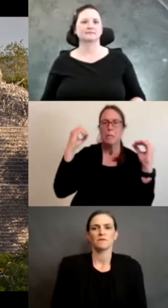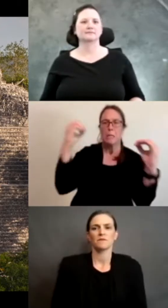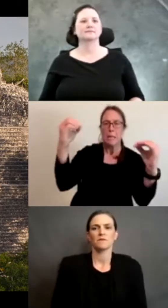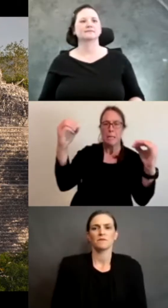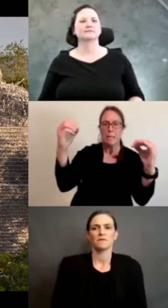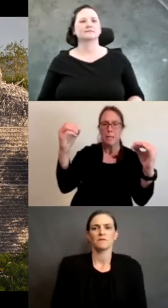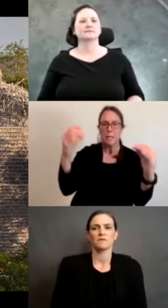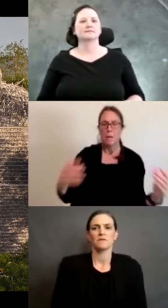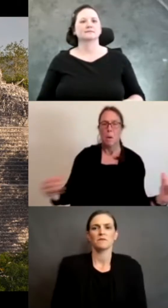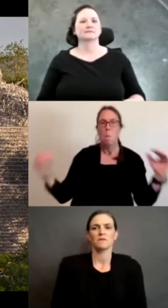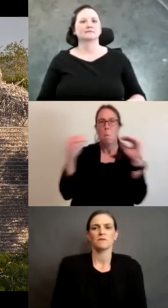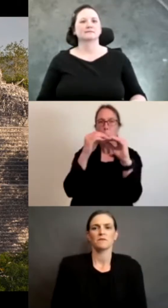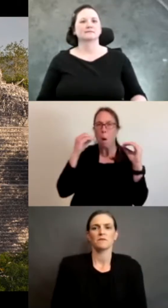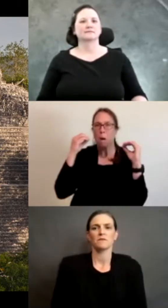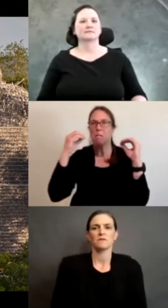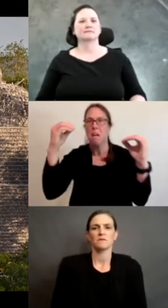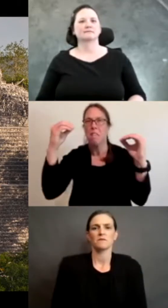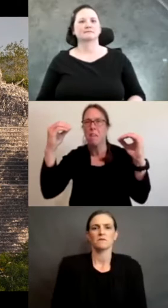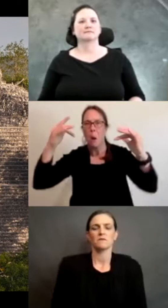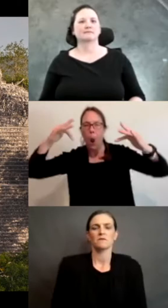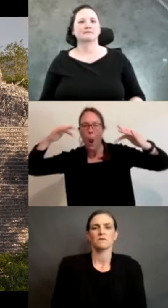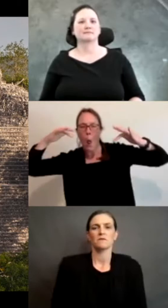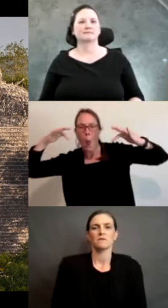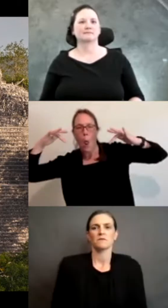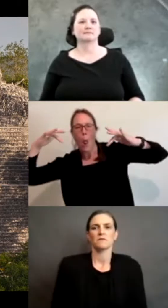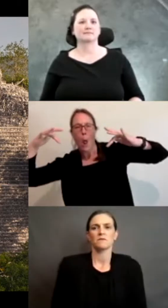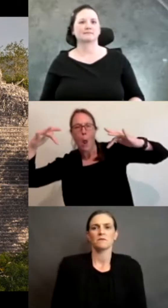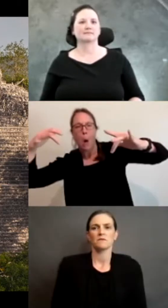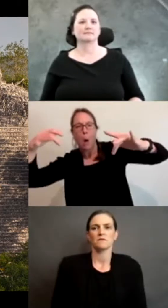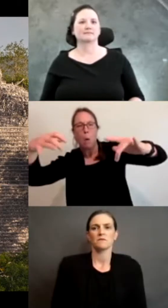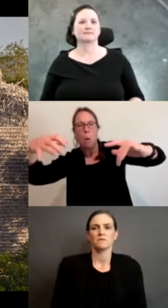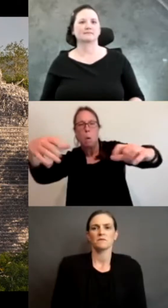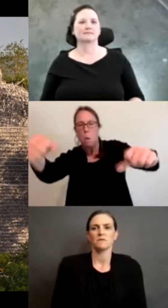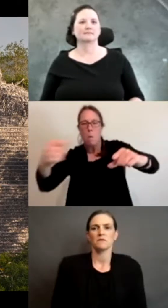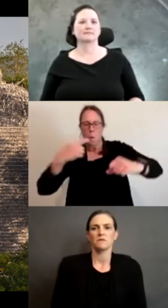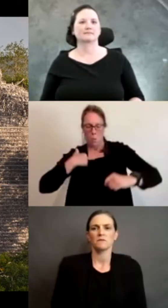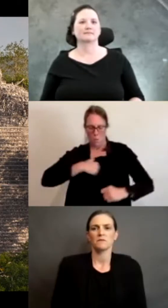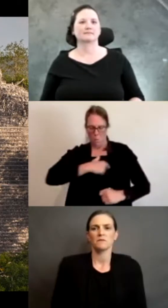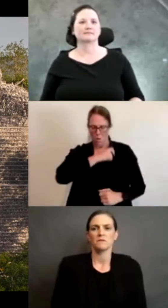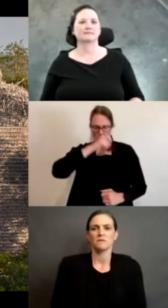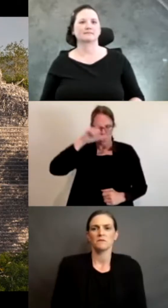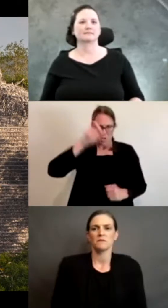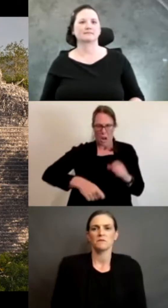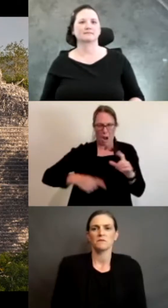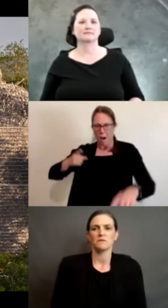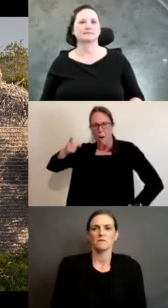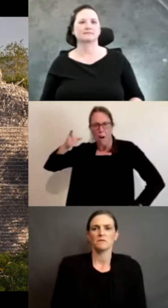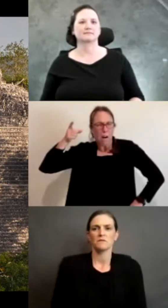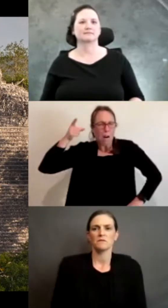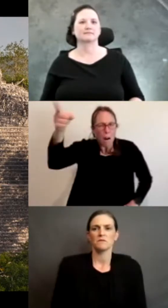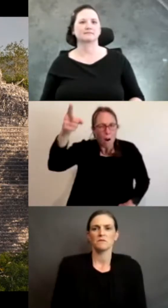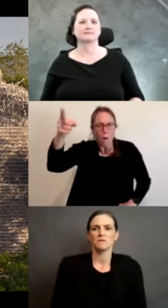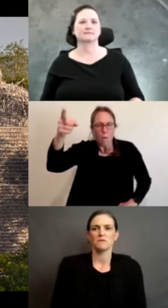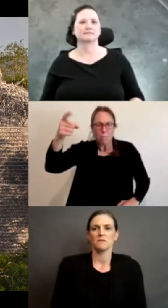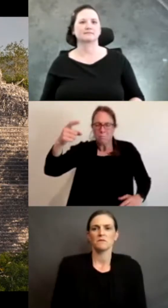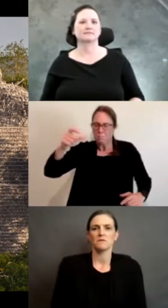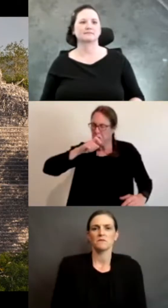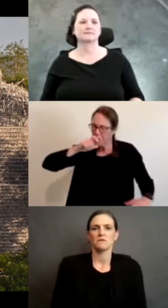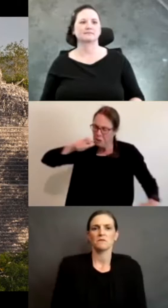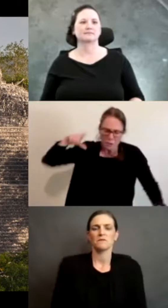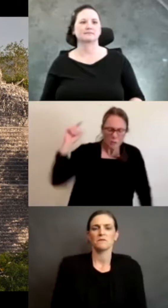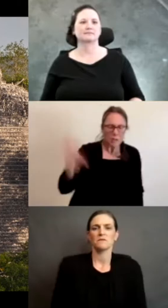nothing. We have no business being out there. No business! And it is